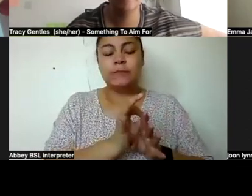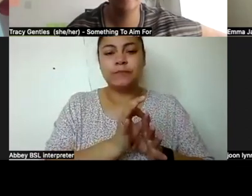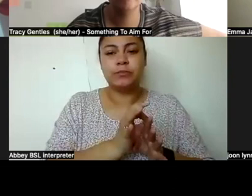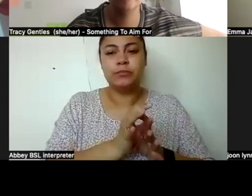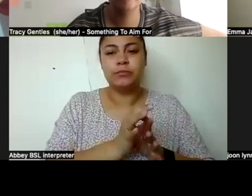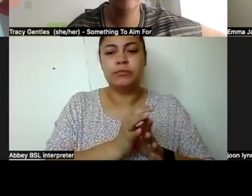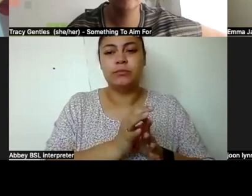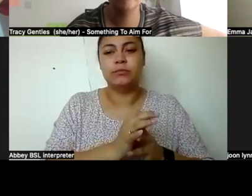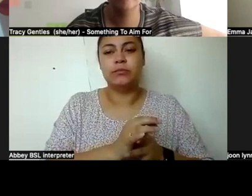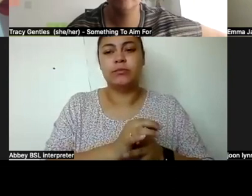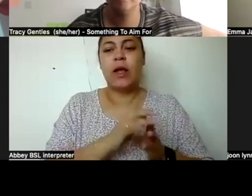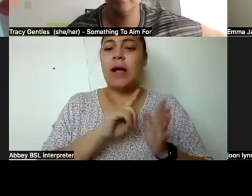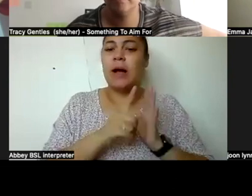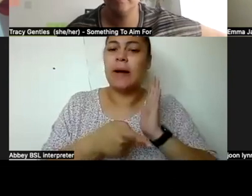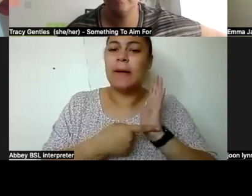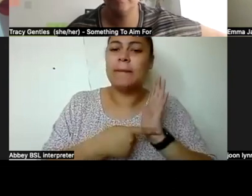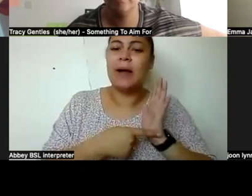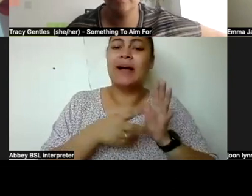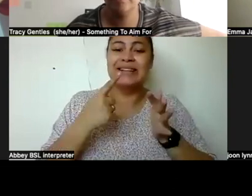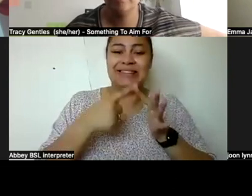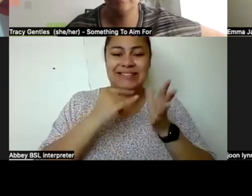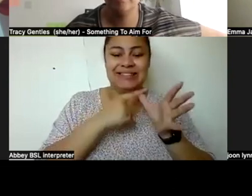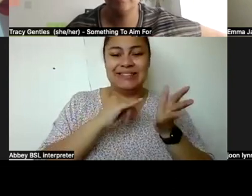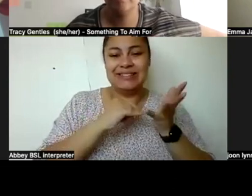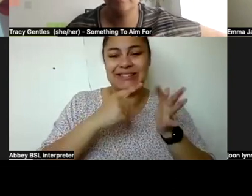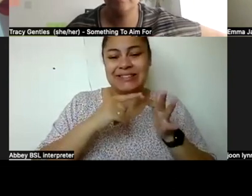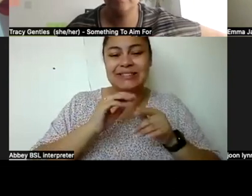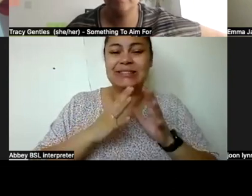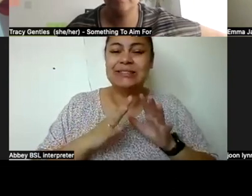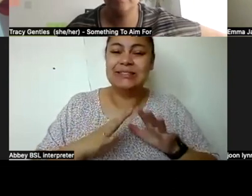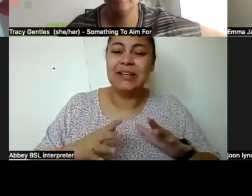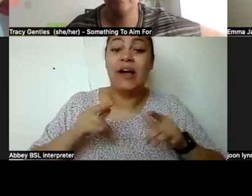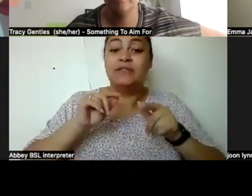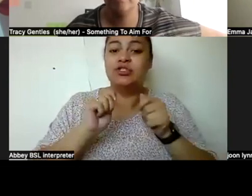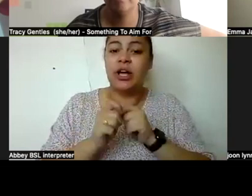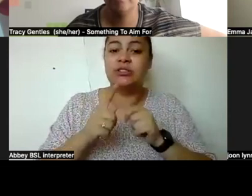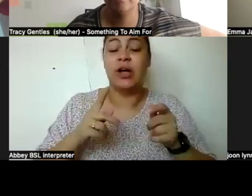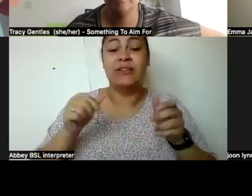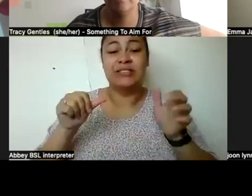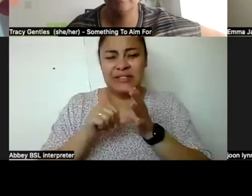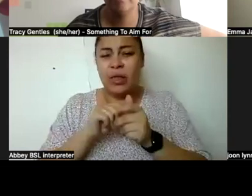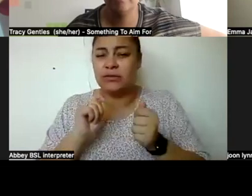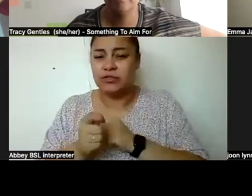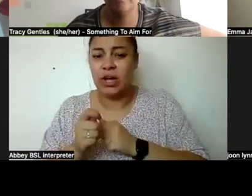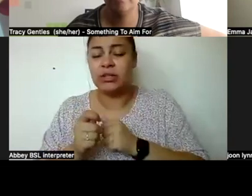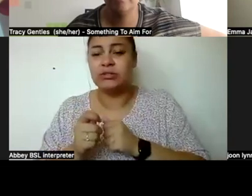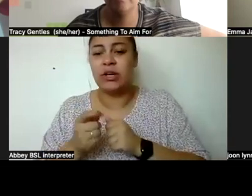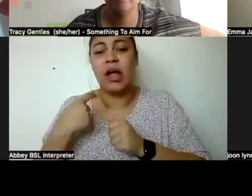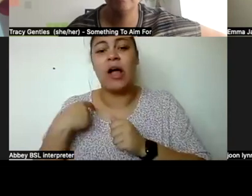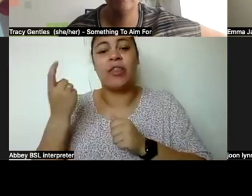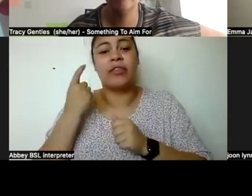this conversation about ease of change and difficulty of change. And I